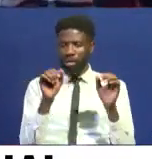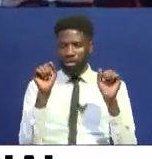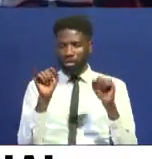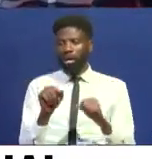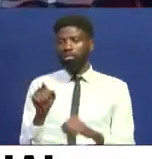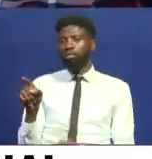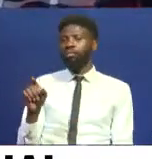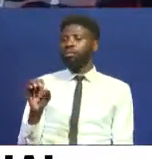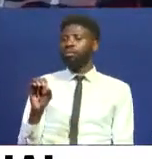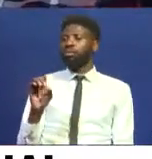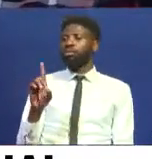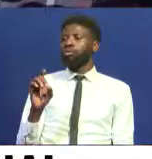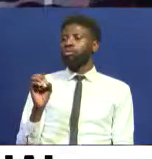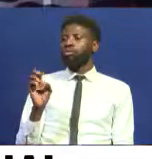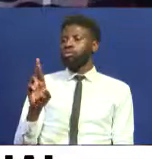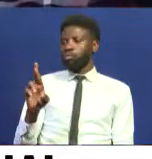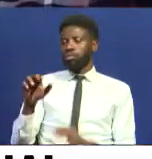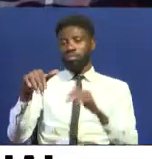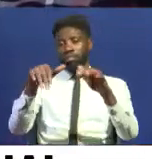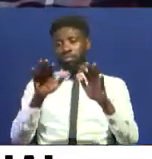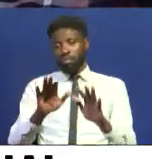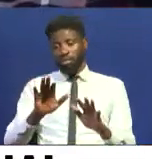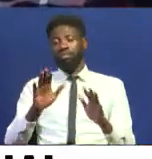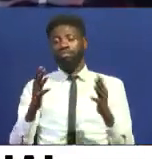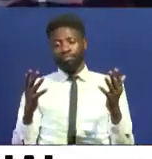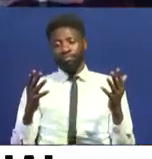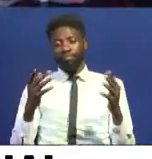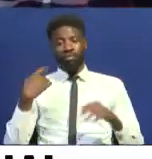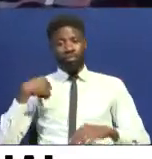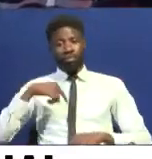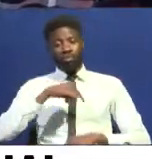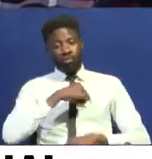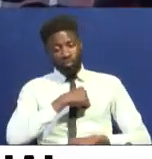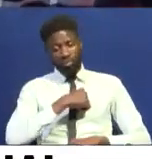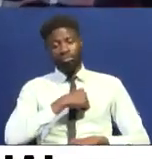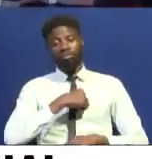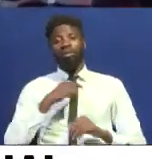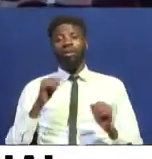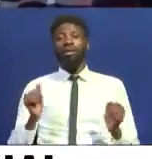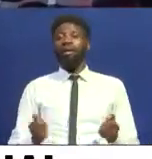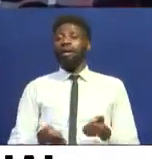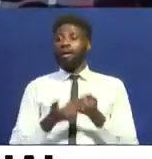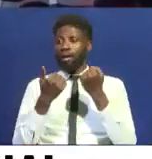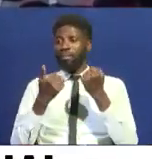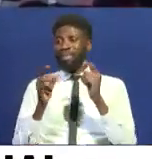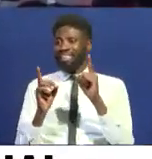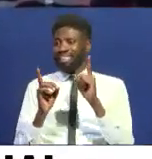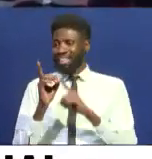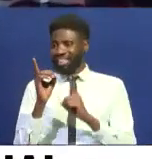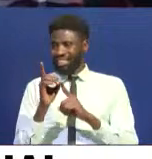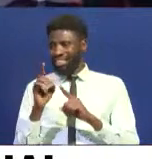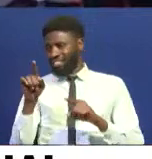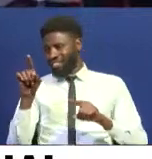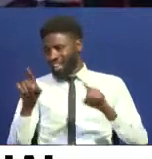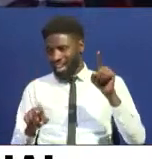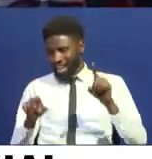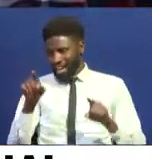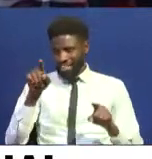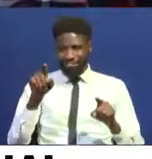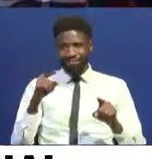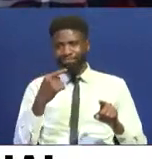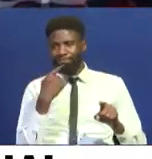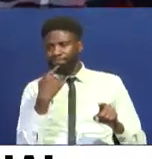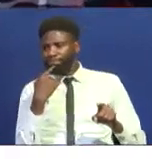Austin, and we arrived at different dates to help